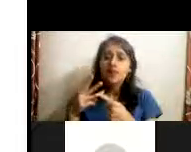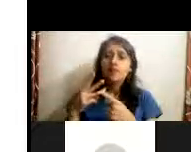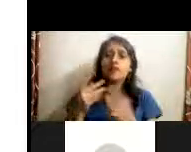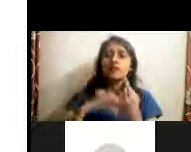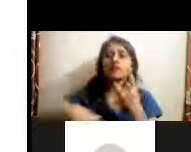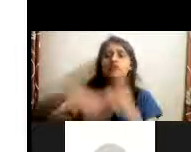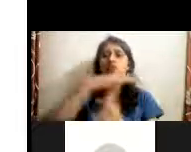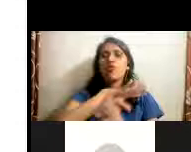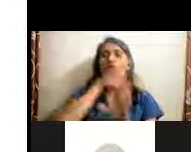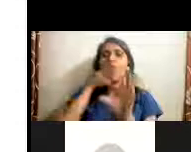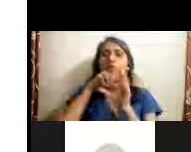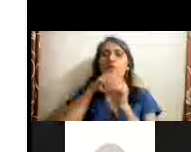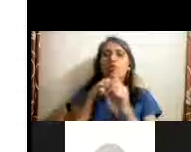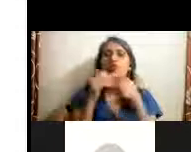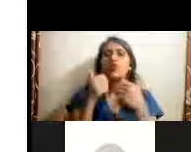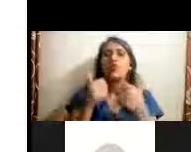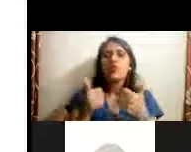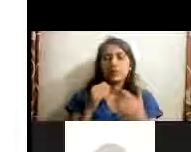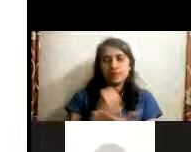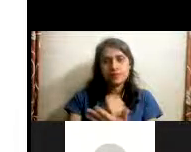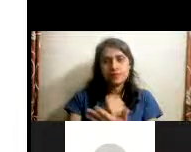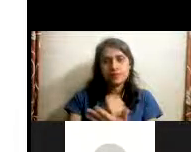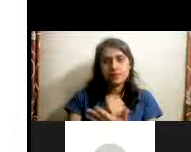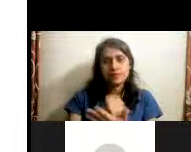infirmity. Next slide, please.